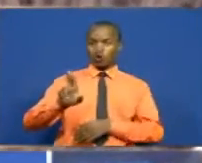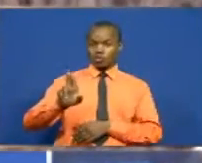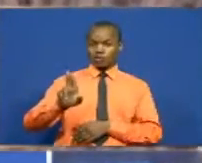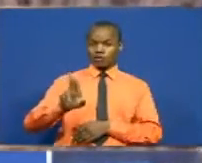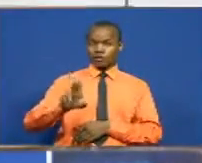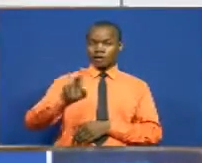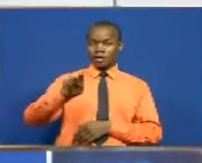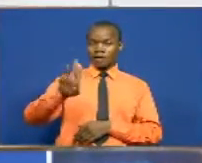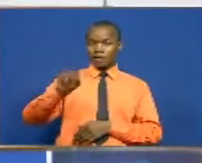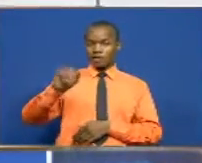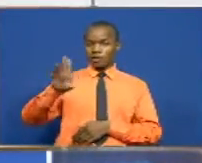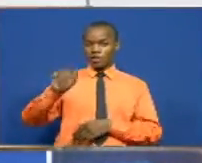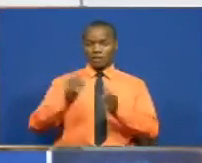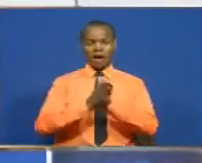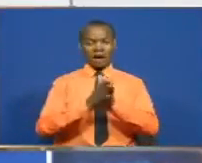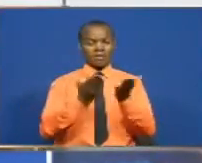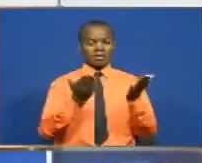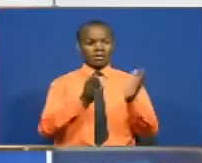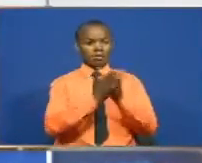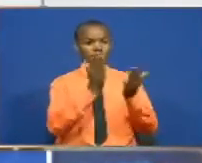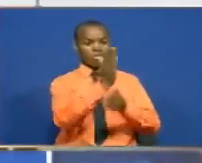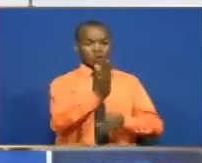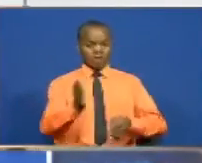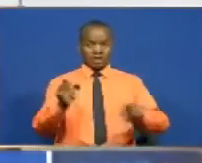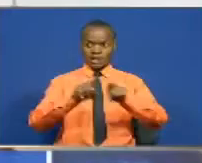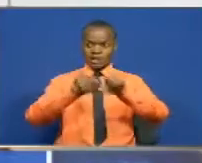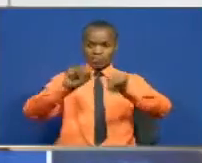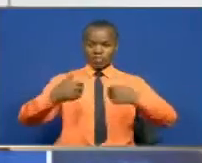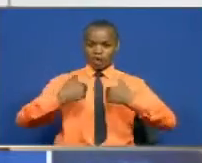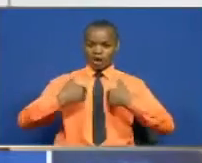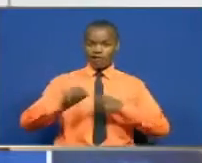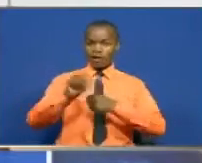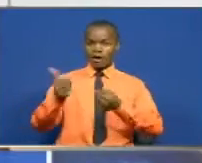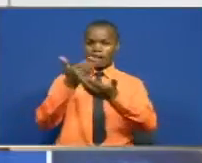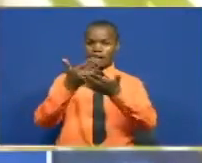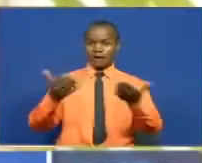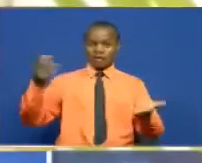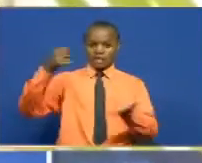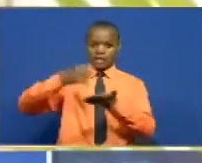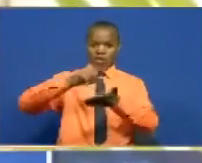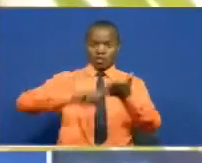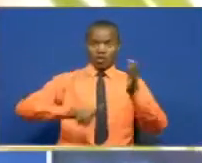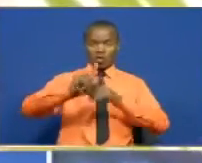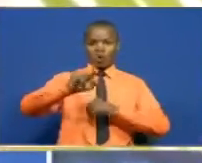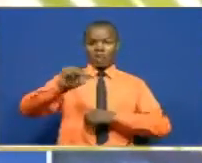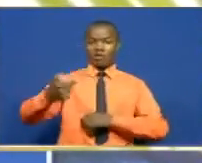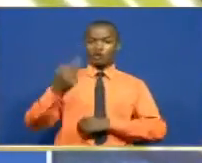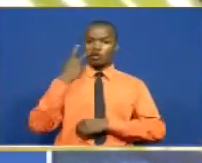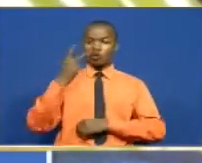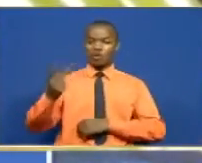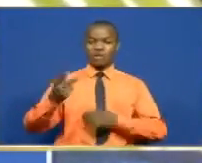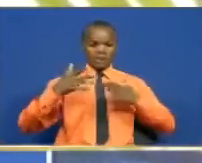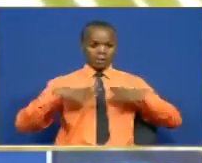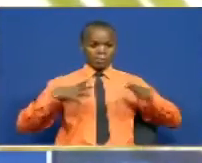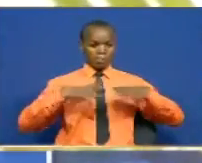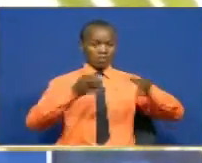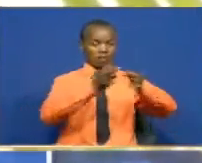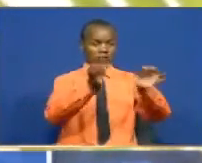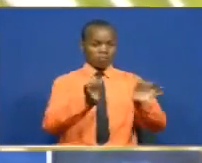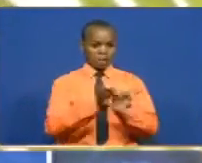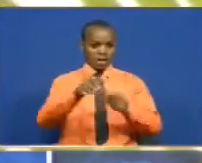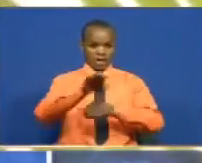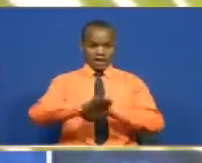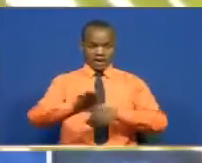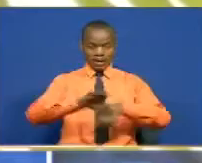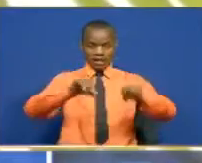and Library. The tower will have other facilities, including a 1,200-person capacity auditorium known as